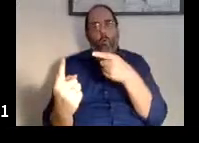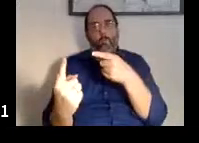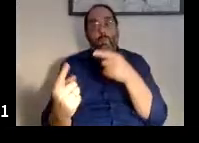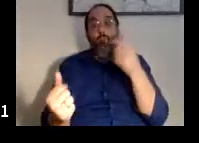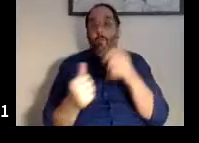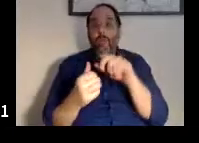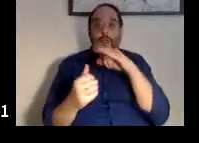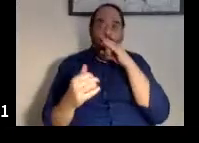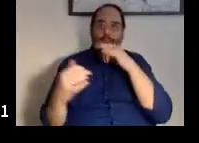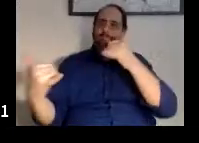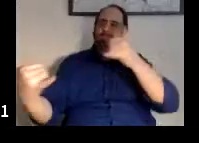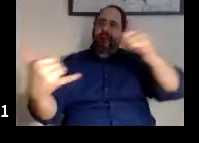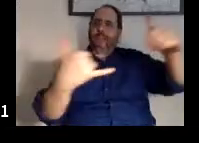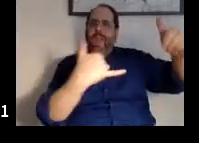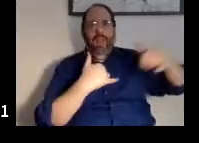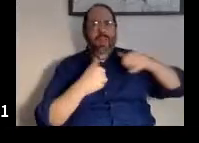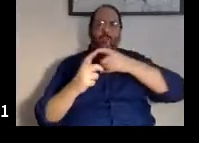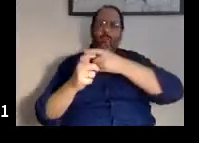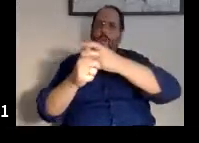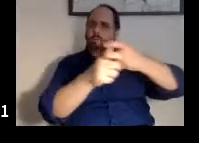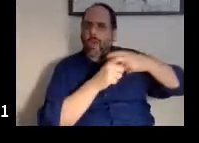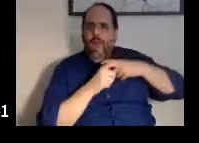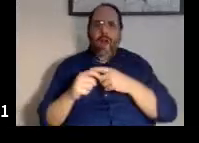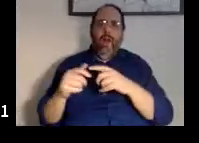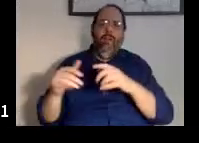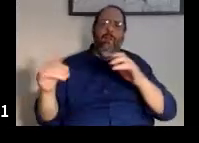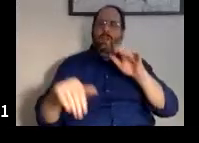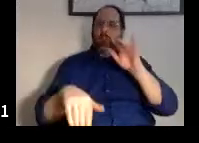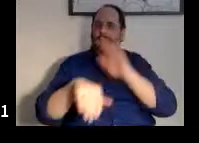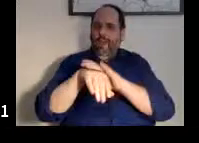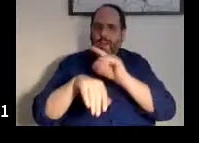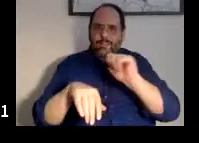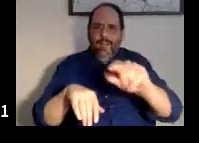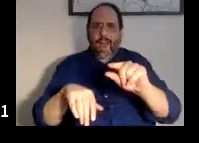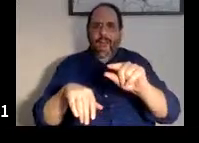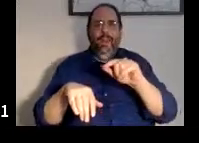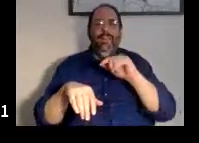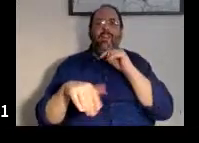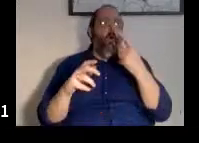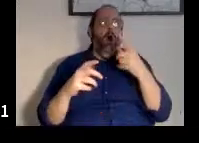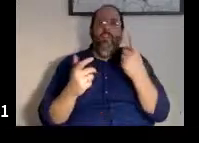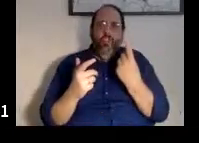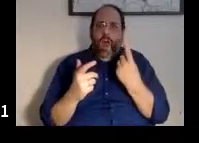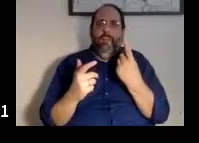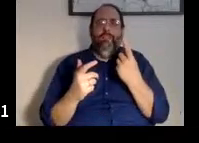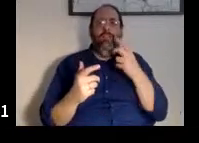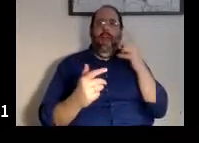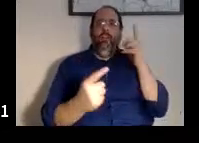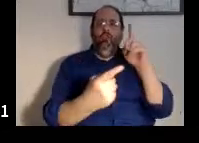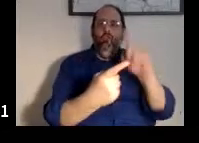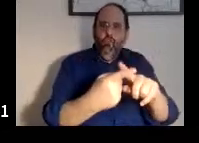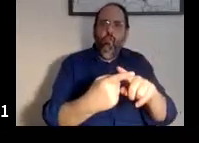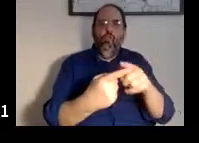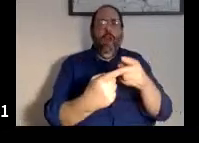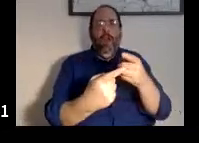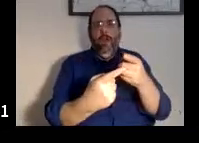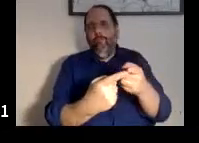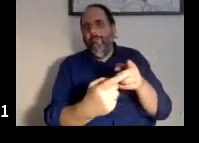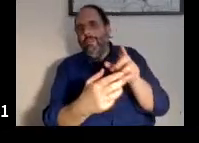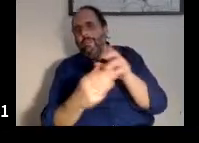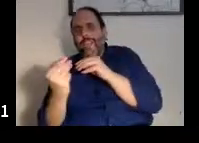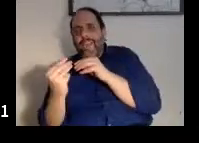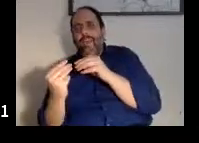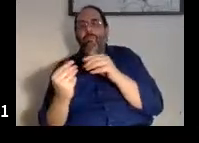run and play tag or run and do all kinds of things on that surface, let alone just try to get to and from the one element they're trying to play